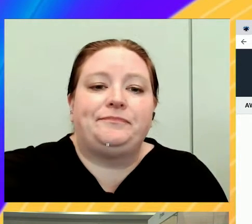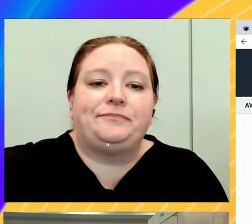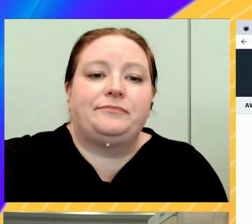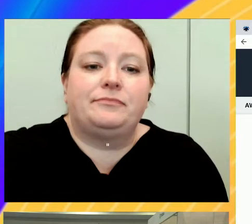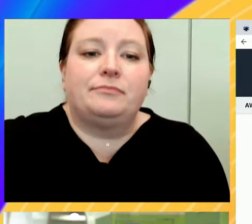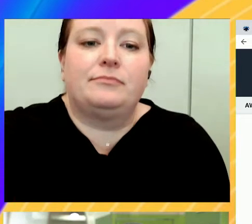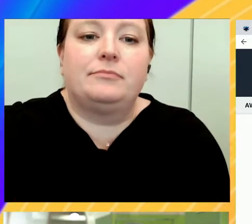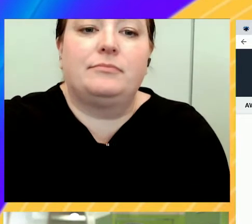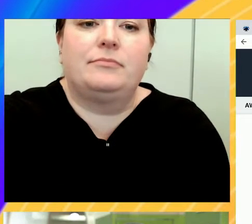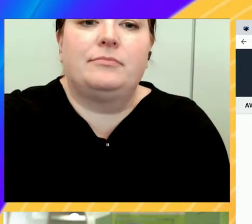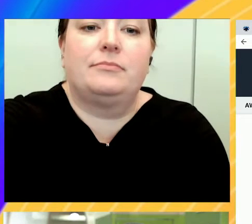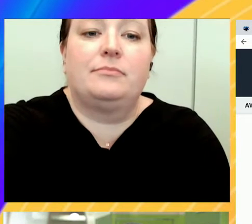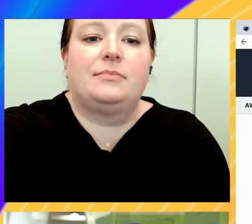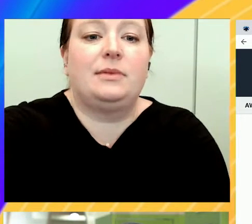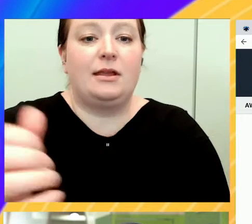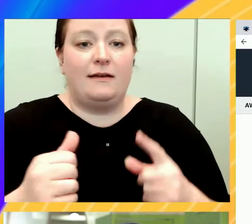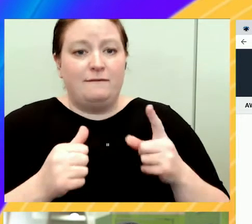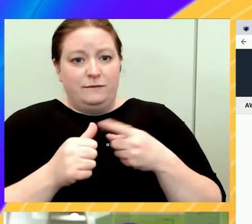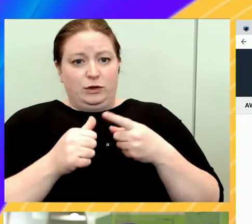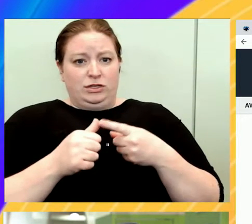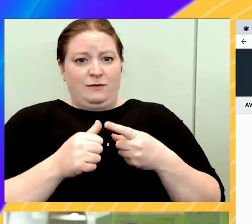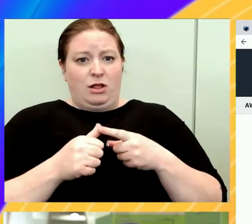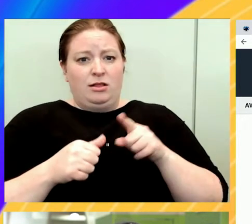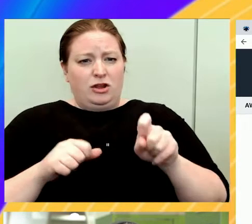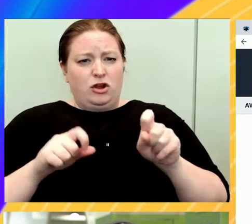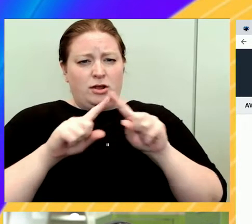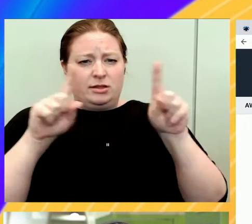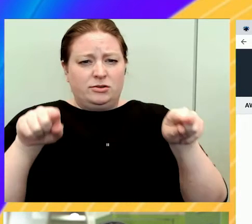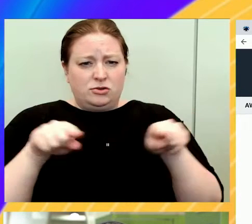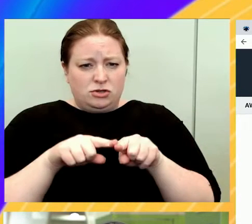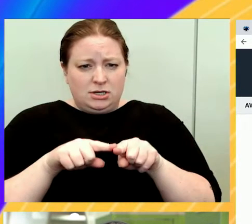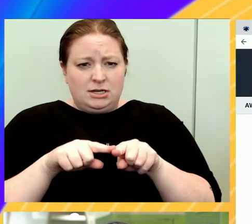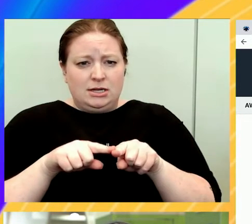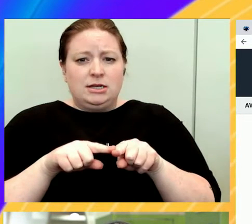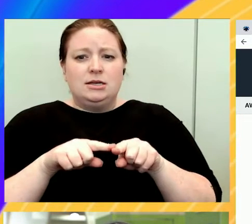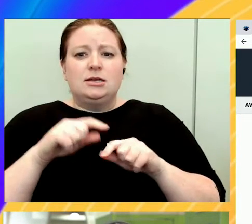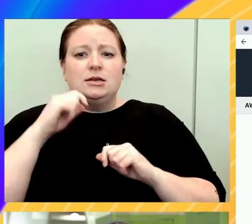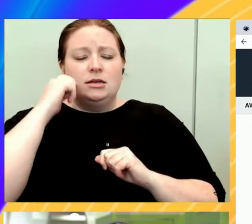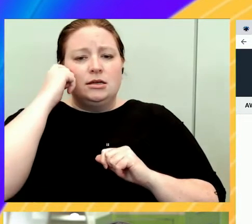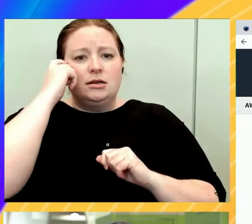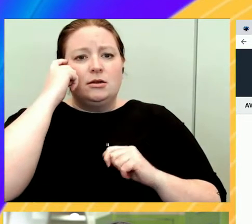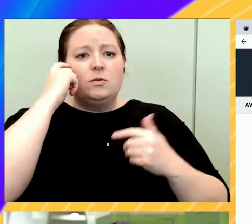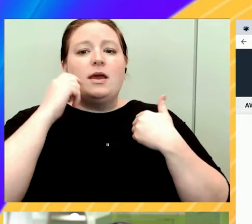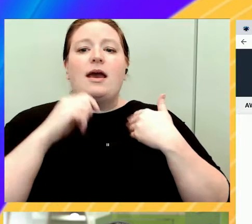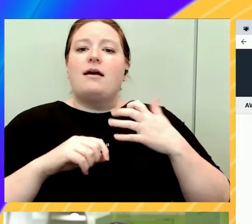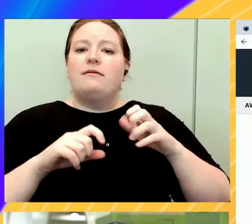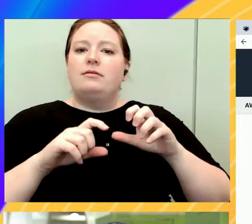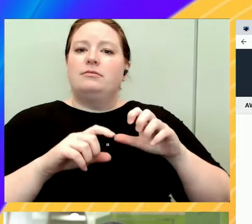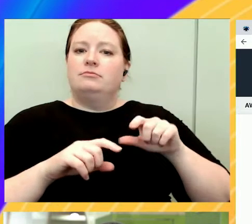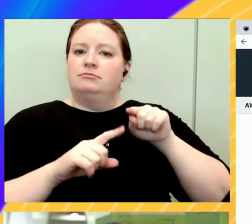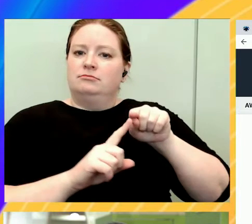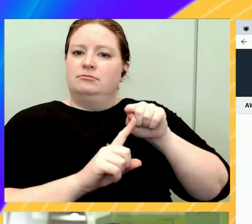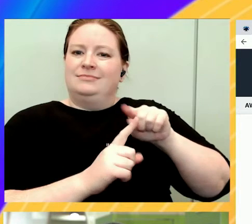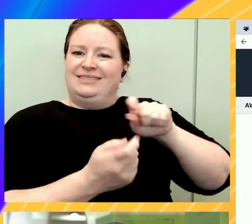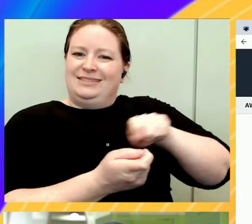the screen we have a blog post it's about this specific lens, and so if you want to kind of read more